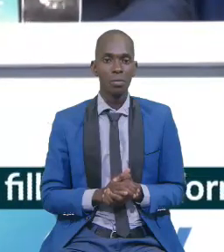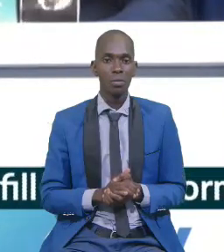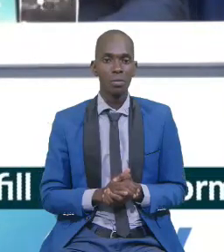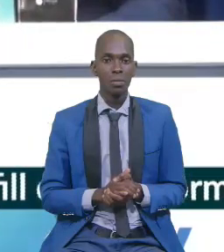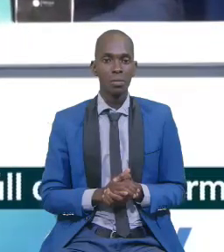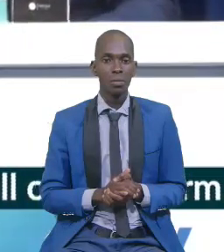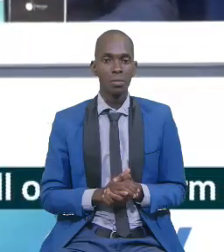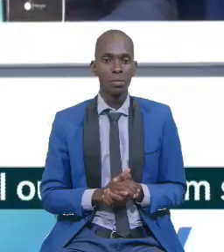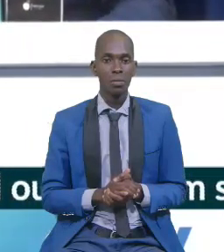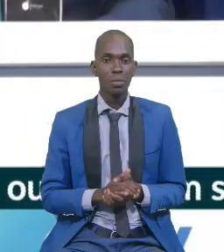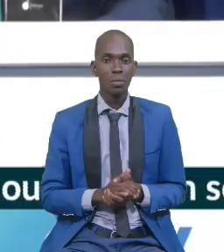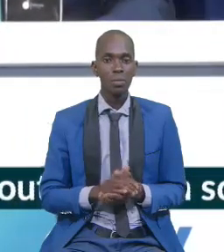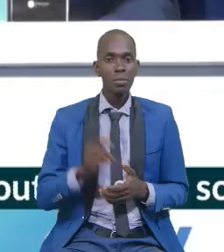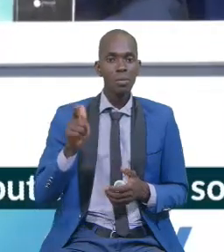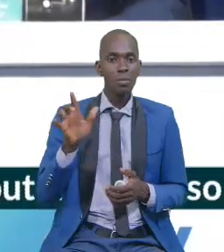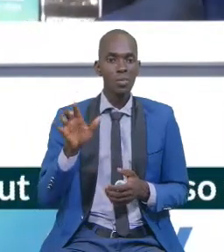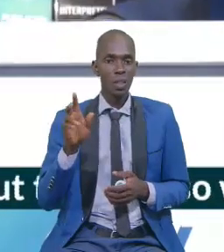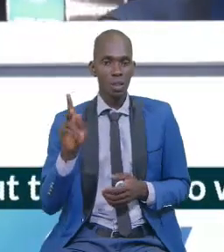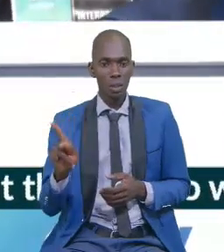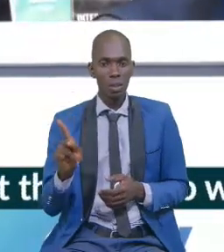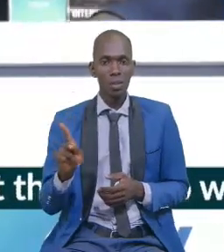GCK Ghana Secretariat.